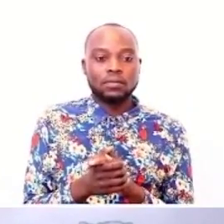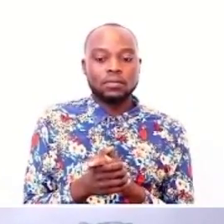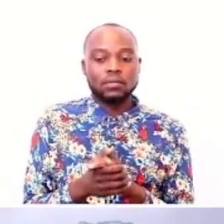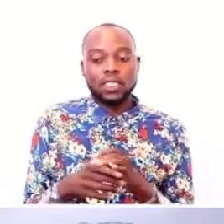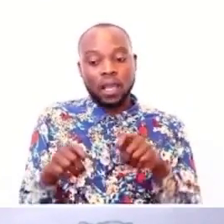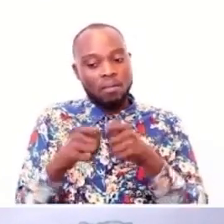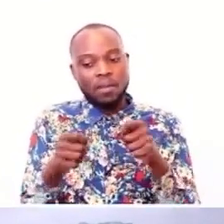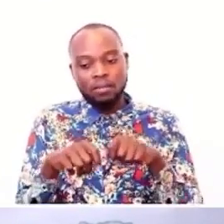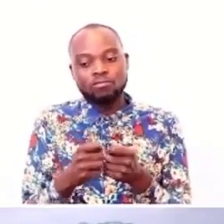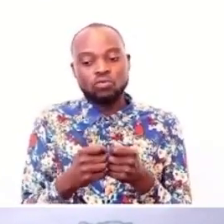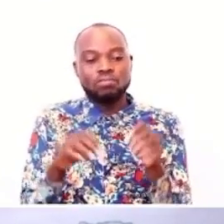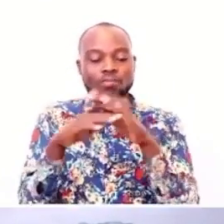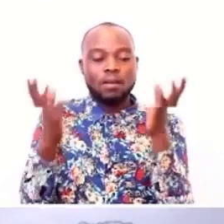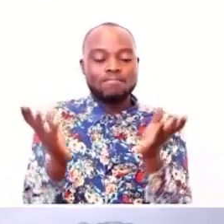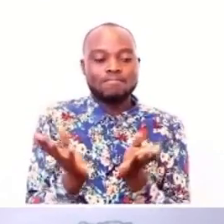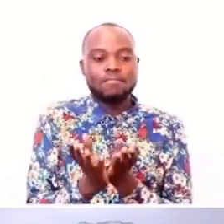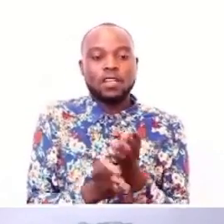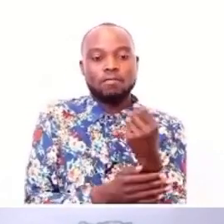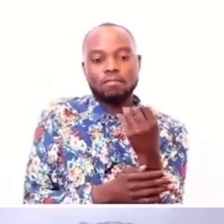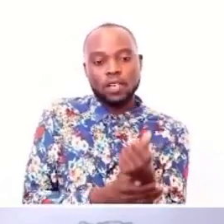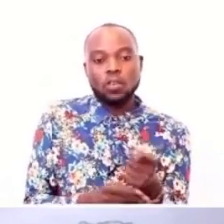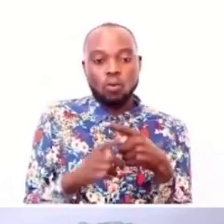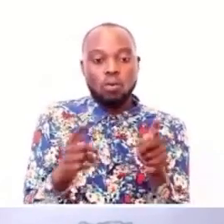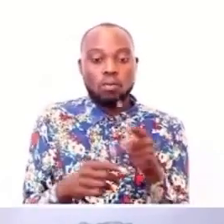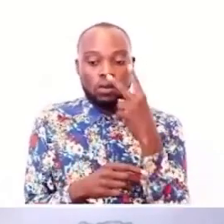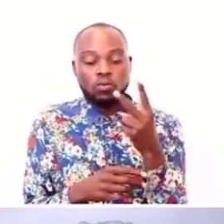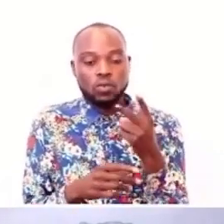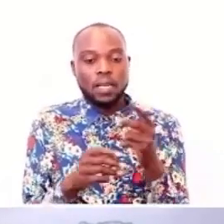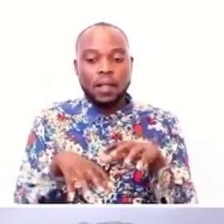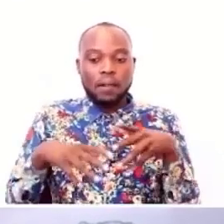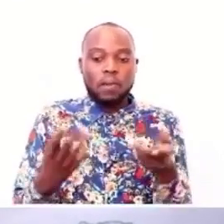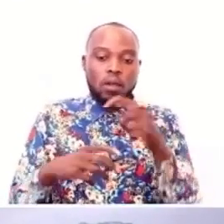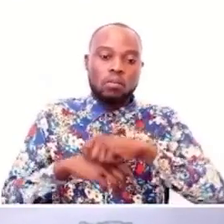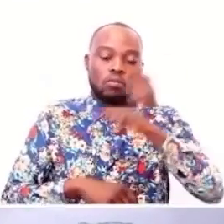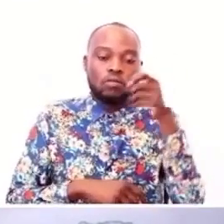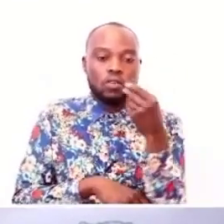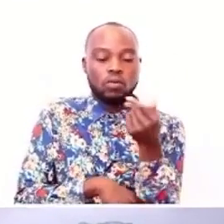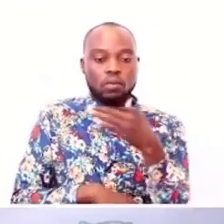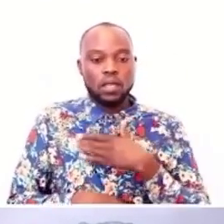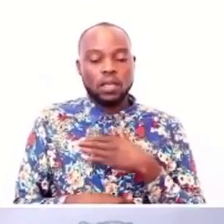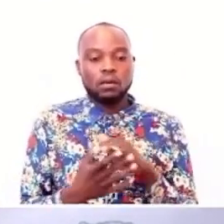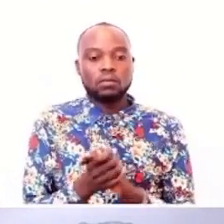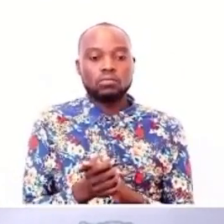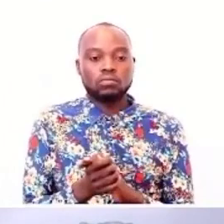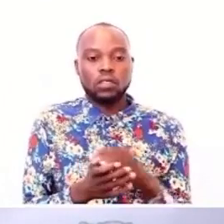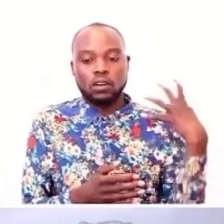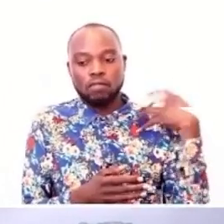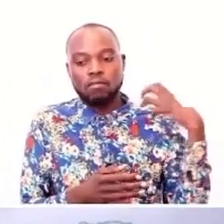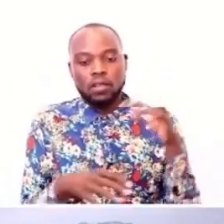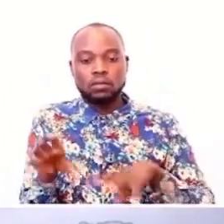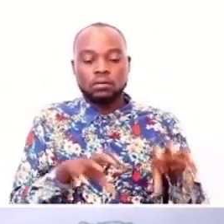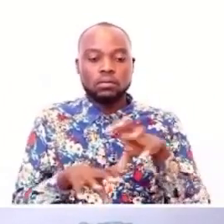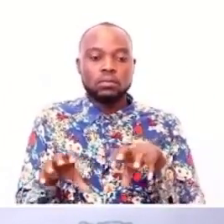yet, and how much we can generate for ourselves, how much we need to improve our economic governance systems locally to